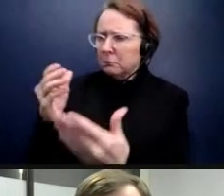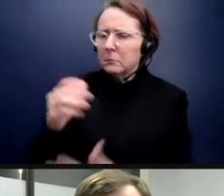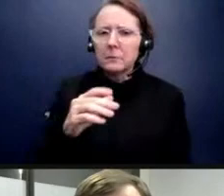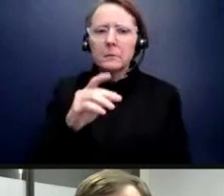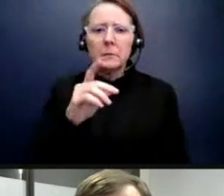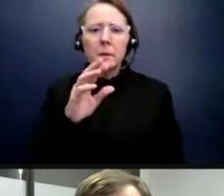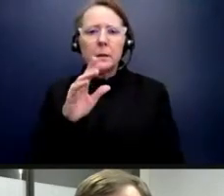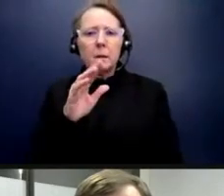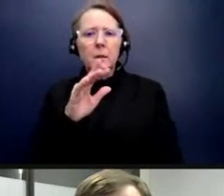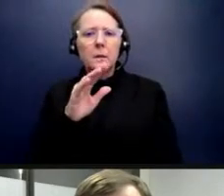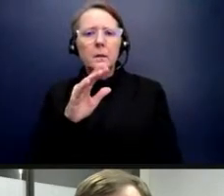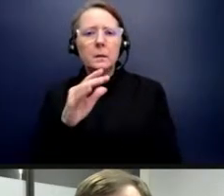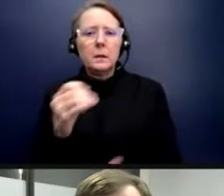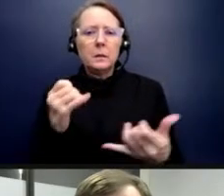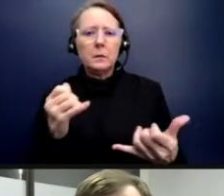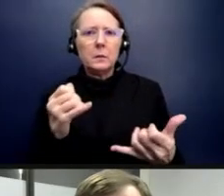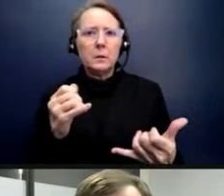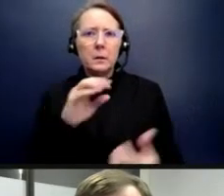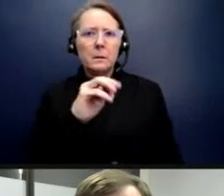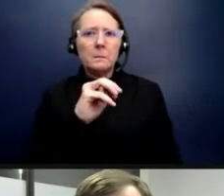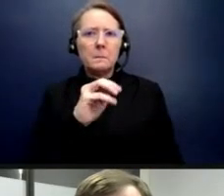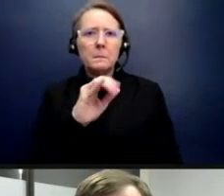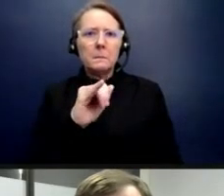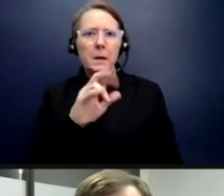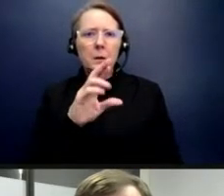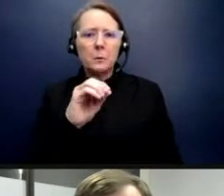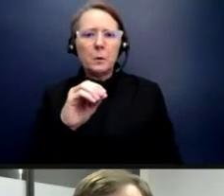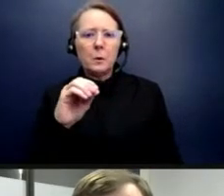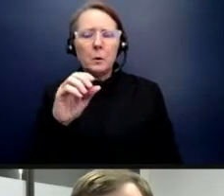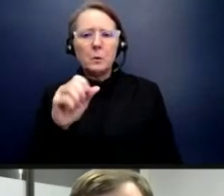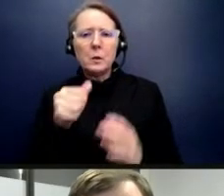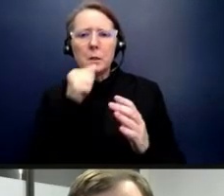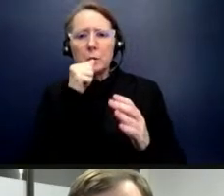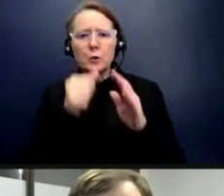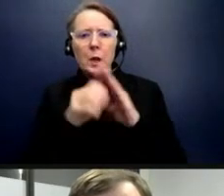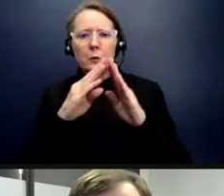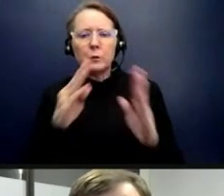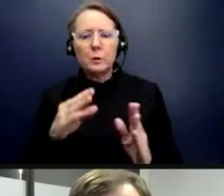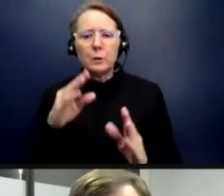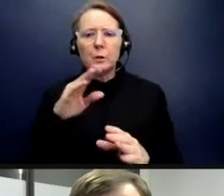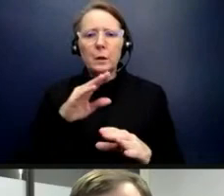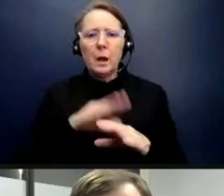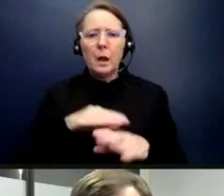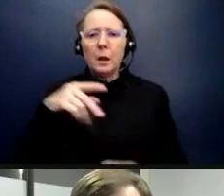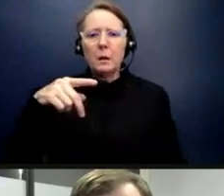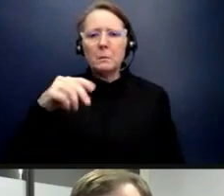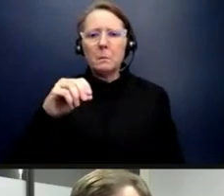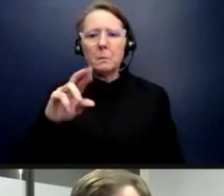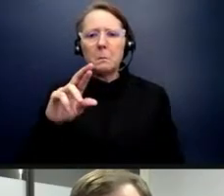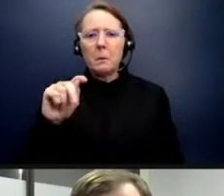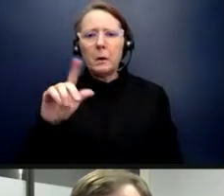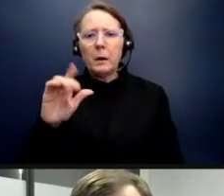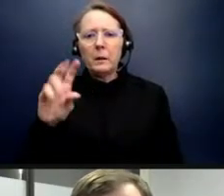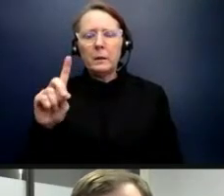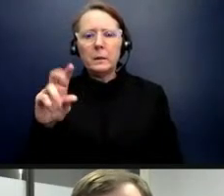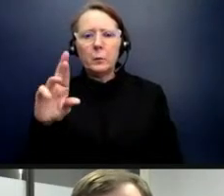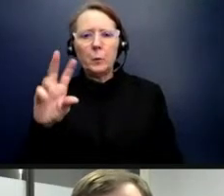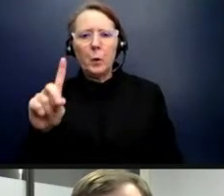The current micro shelter on Portland Road, that ends in May of 2022.